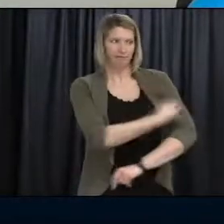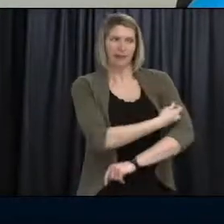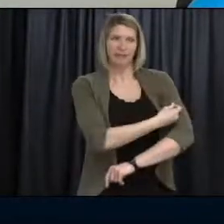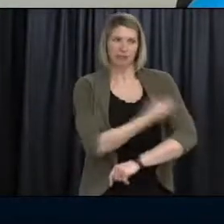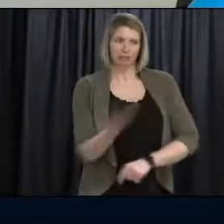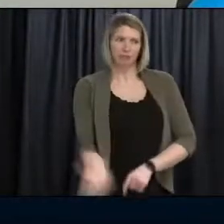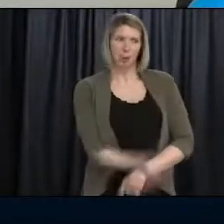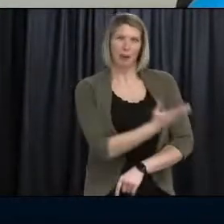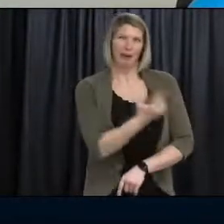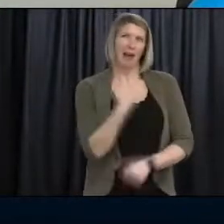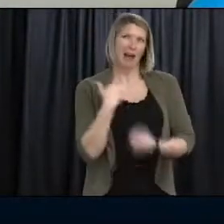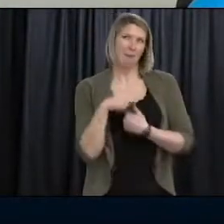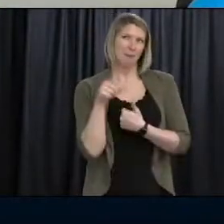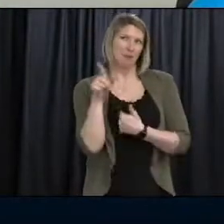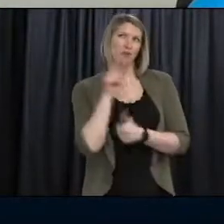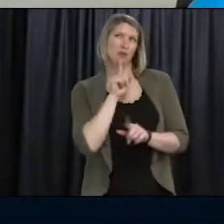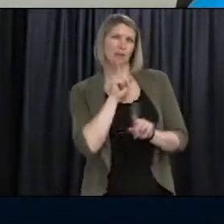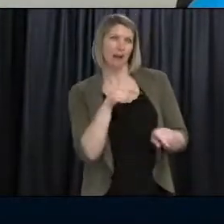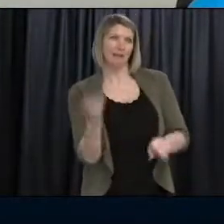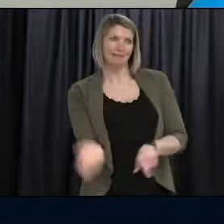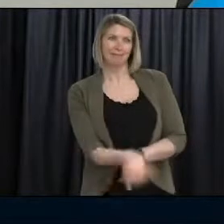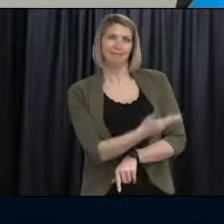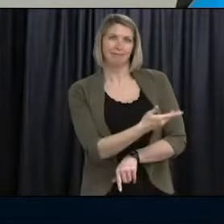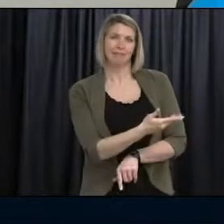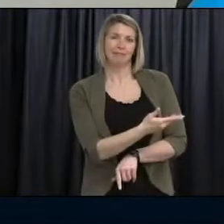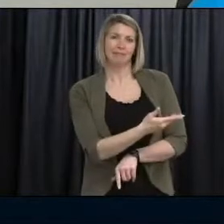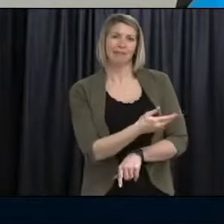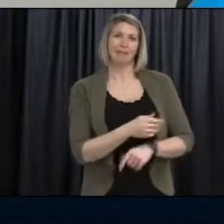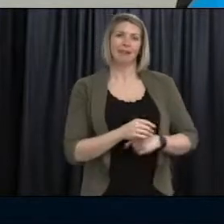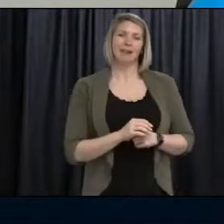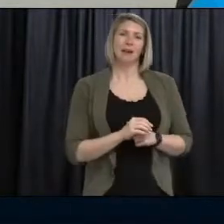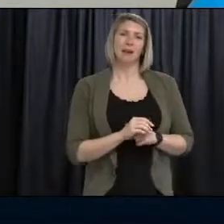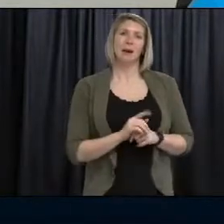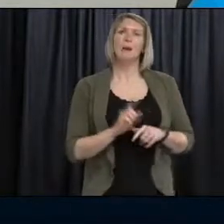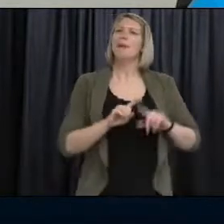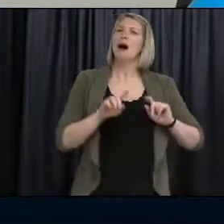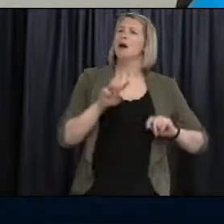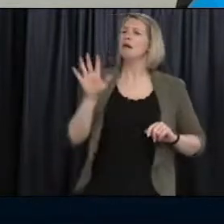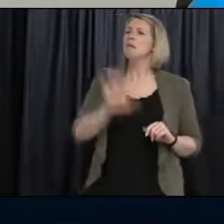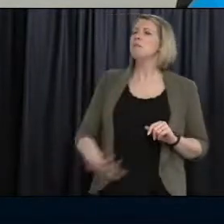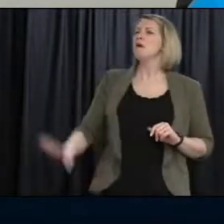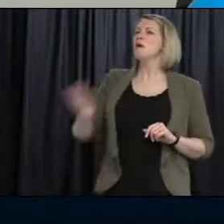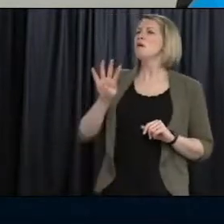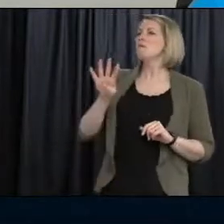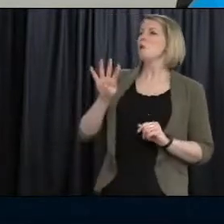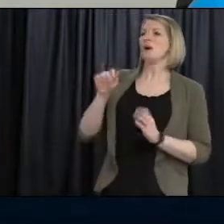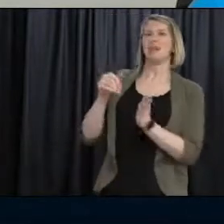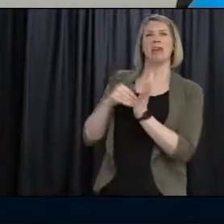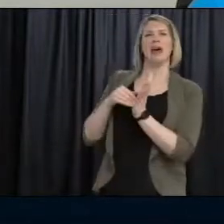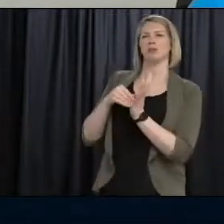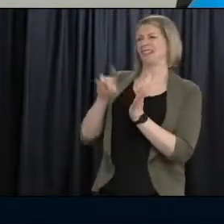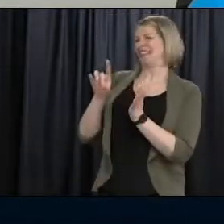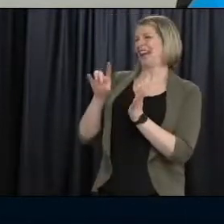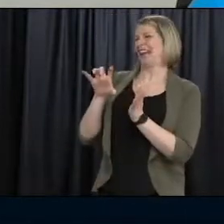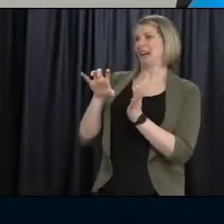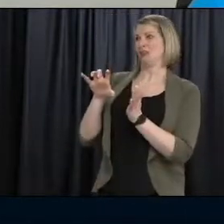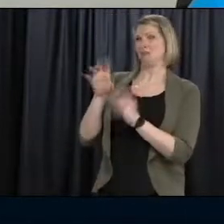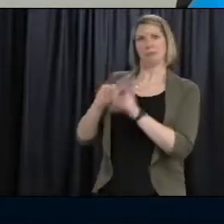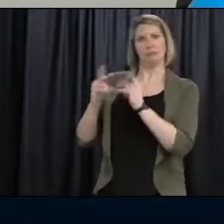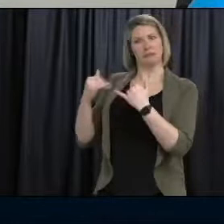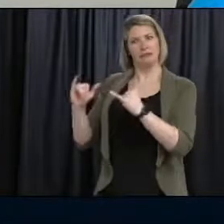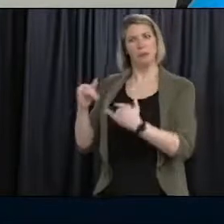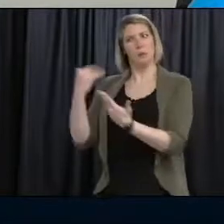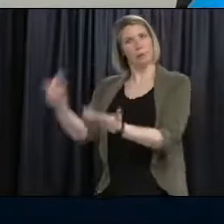But there was a report last week. There were 4,080 plus individuals in Eastern Health who are still requiring a